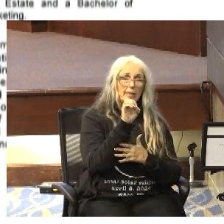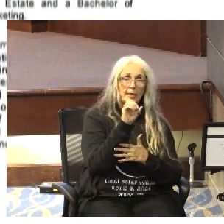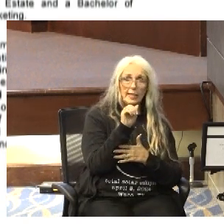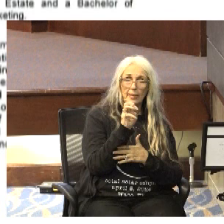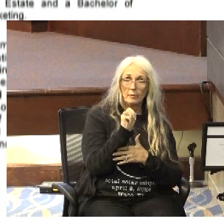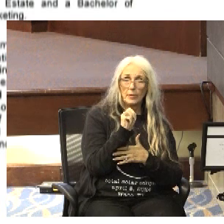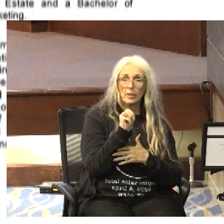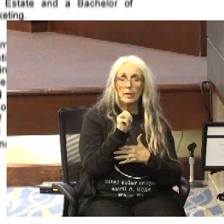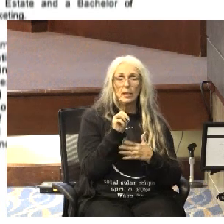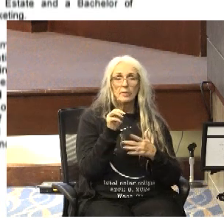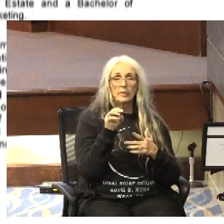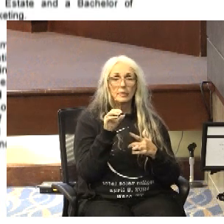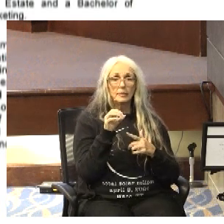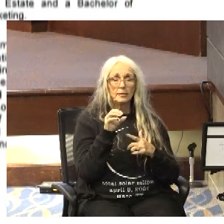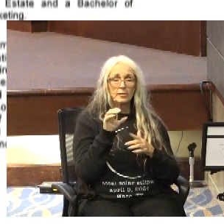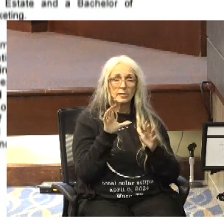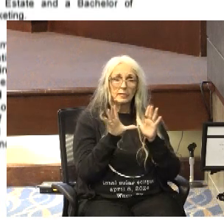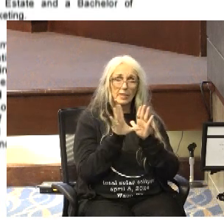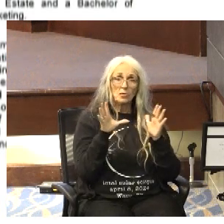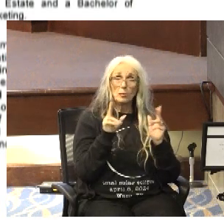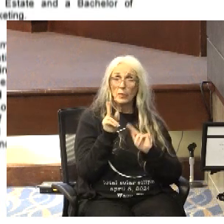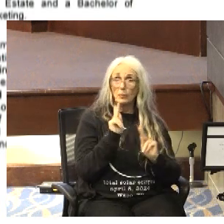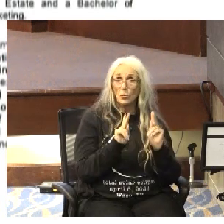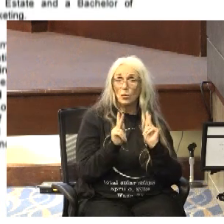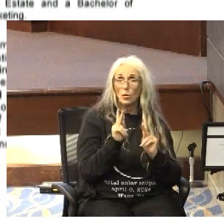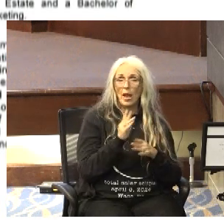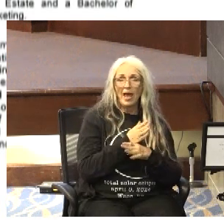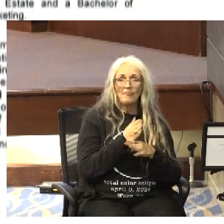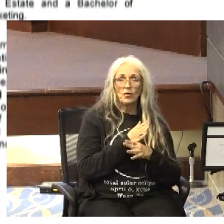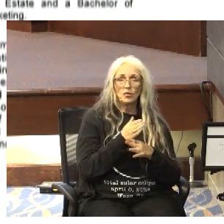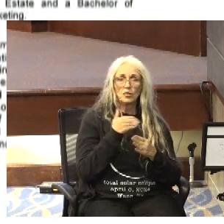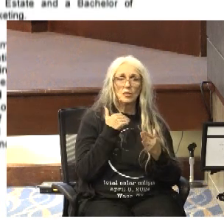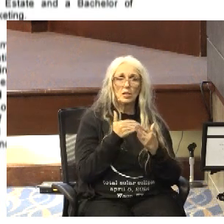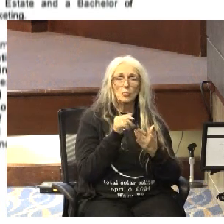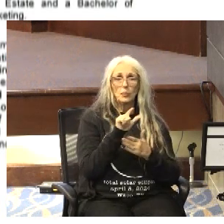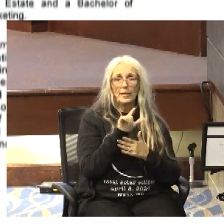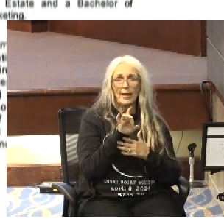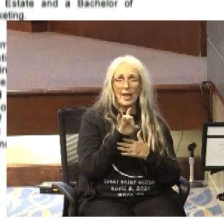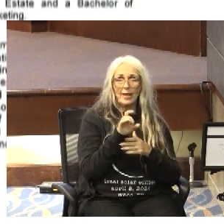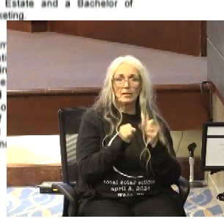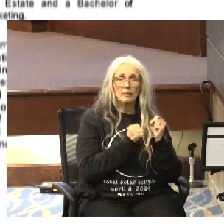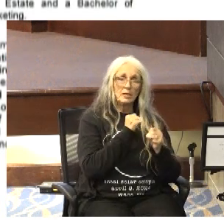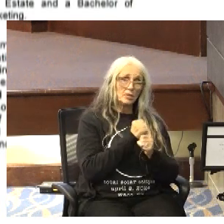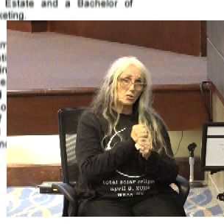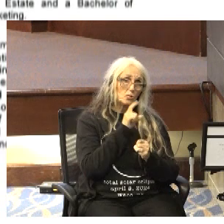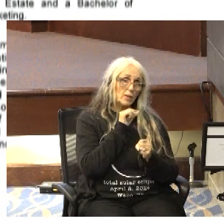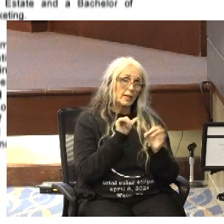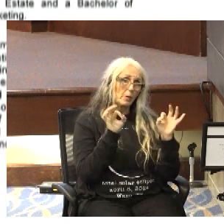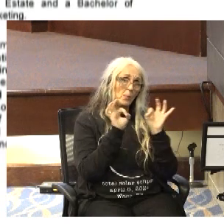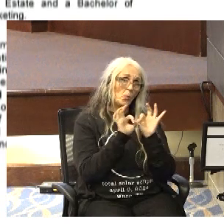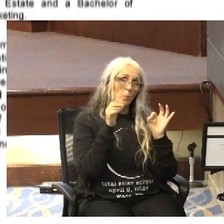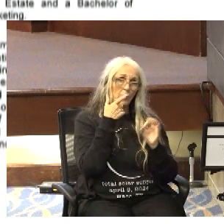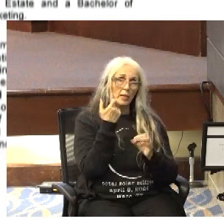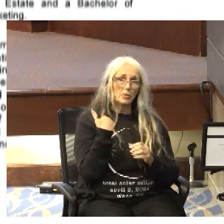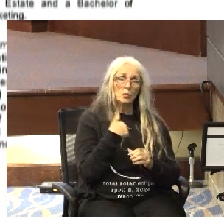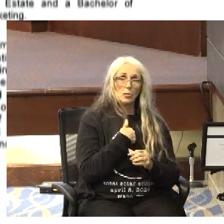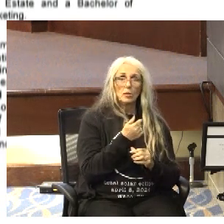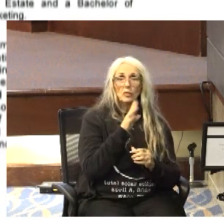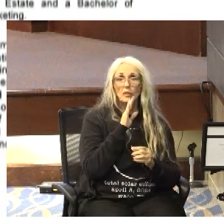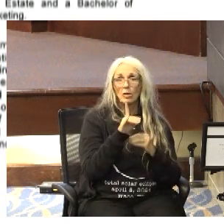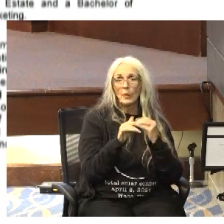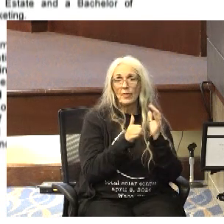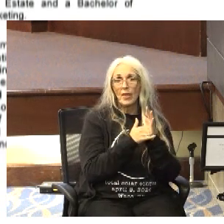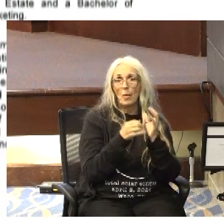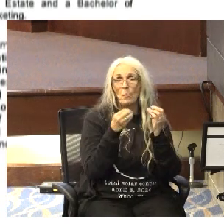the senior people on our team have been there for an average of approaching 20 years. And that's really important because we'll talk about this a little bit more